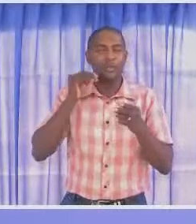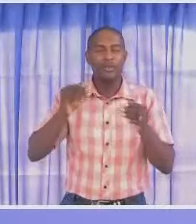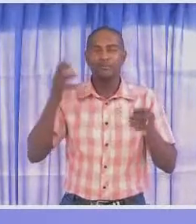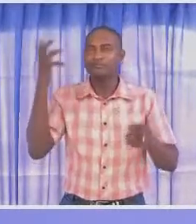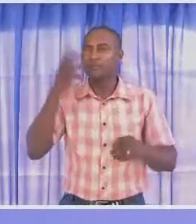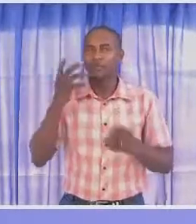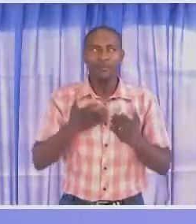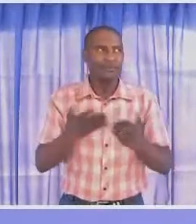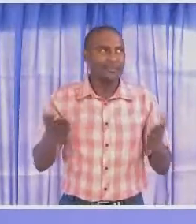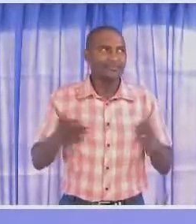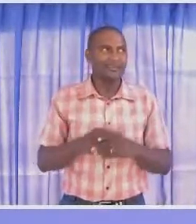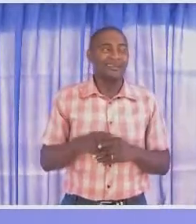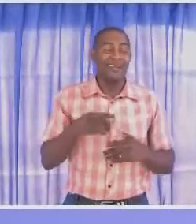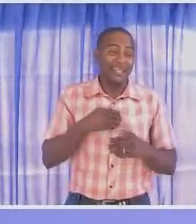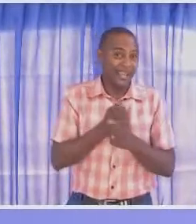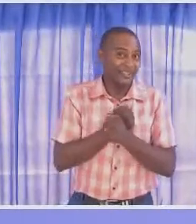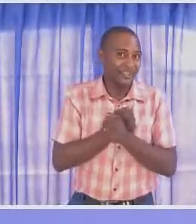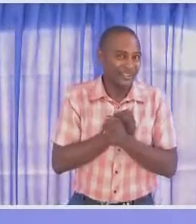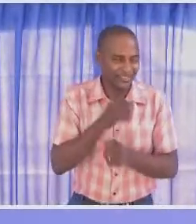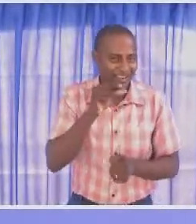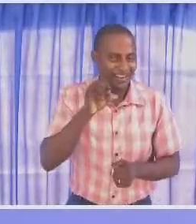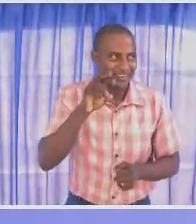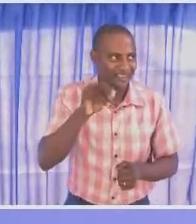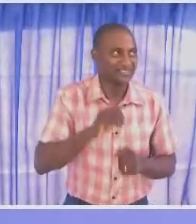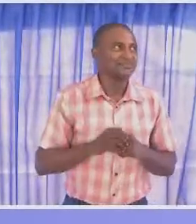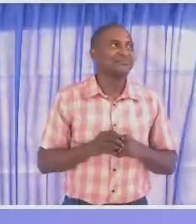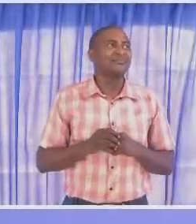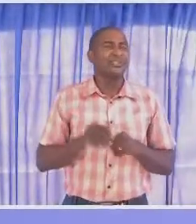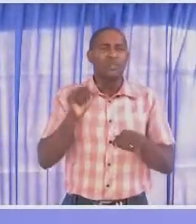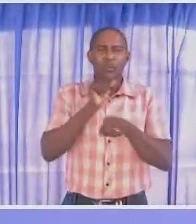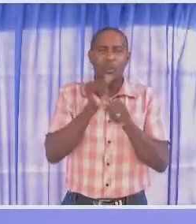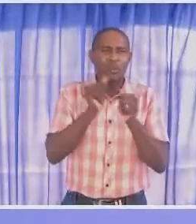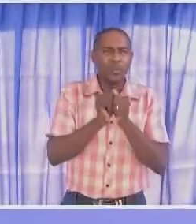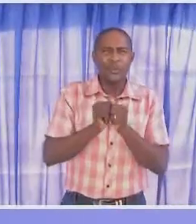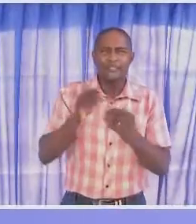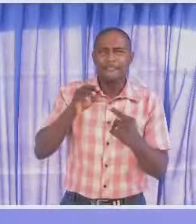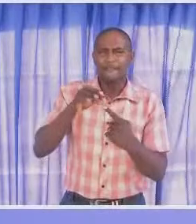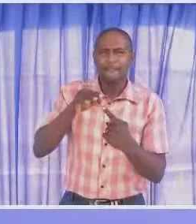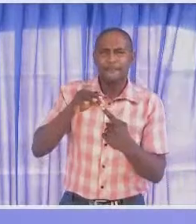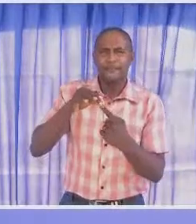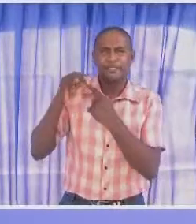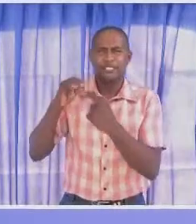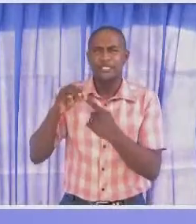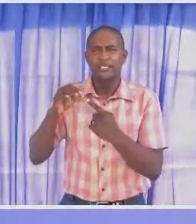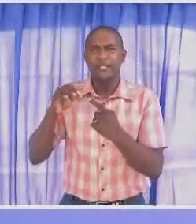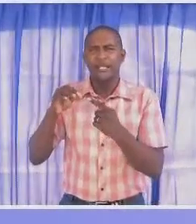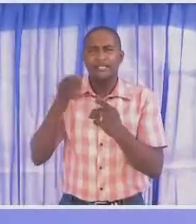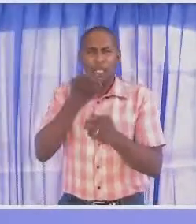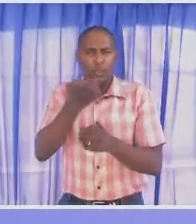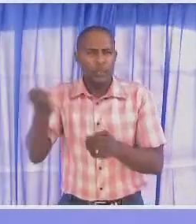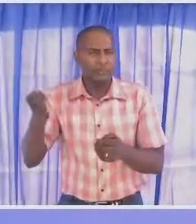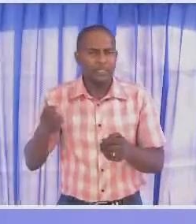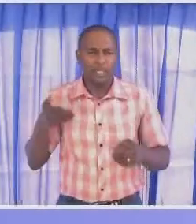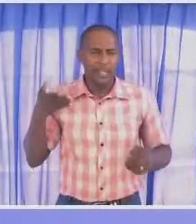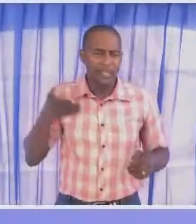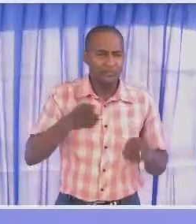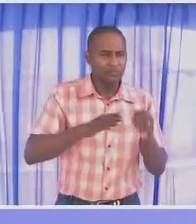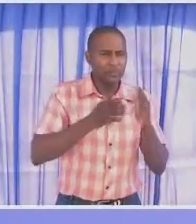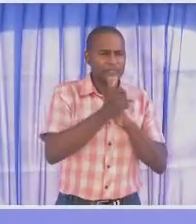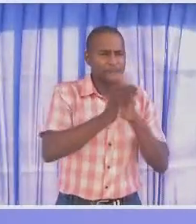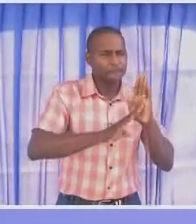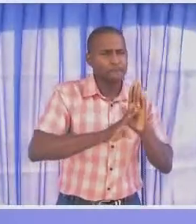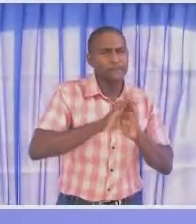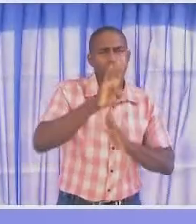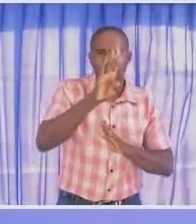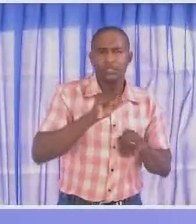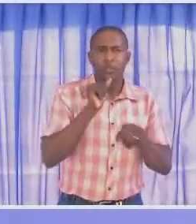food, I'm sure you do too. They'll work with specialized equipment to help them to practice and hone their skills in order to be prepared